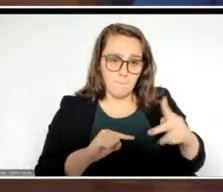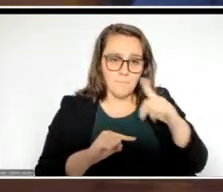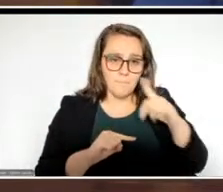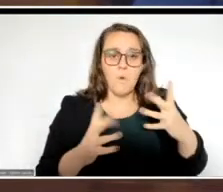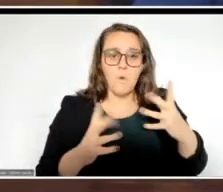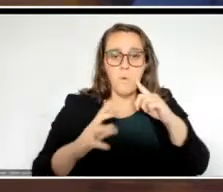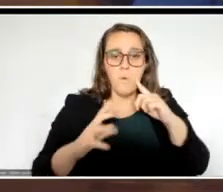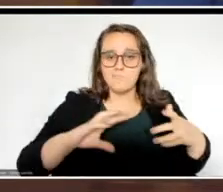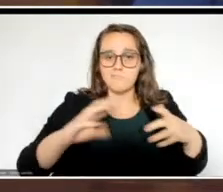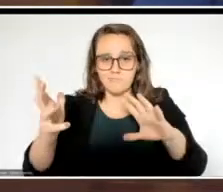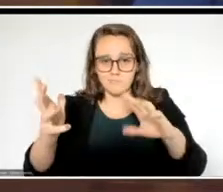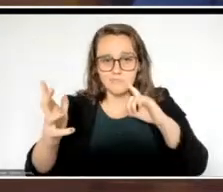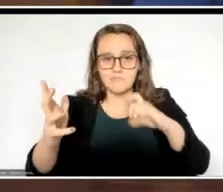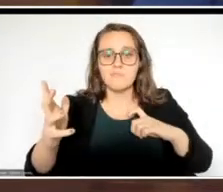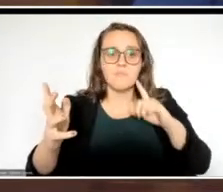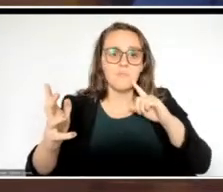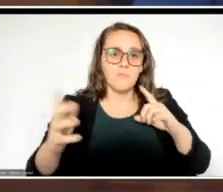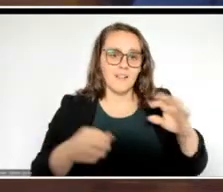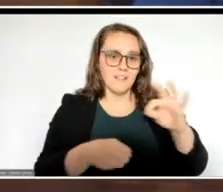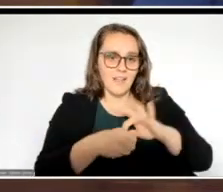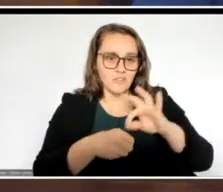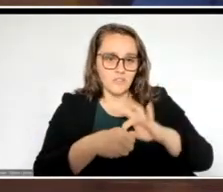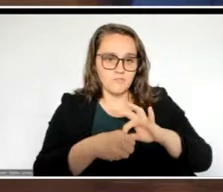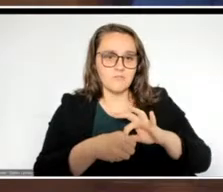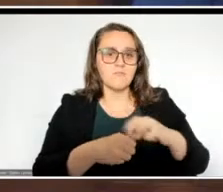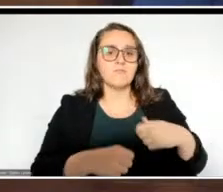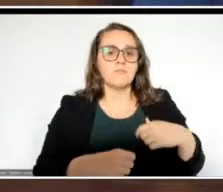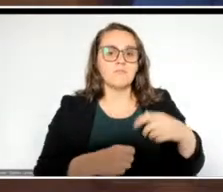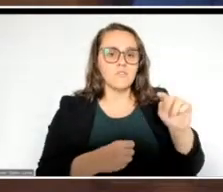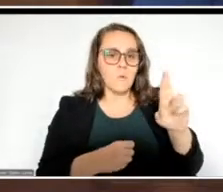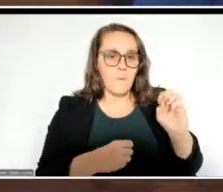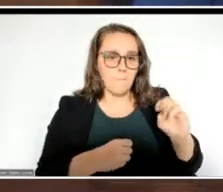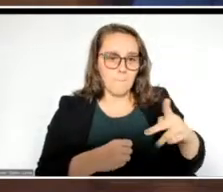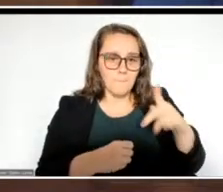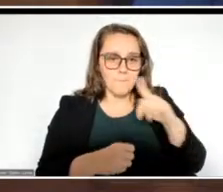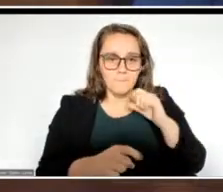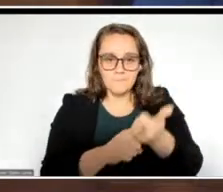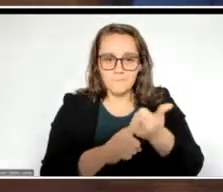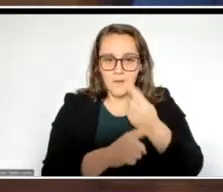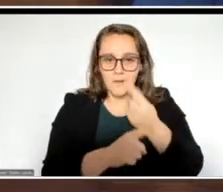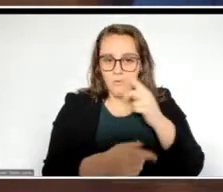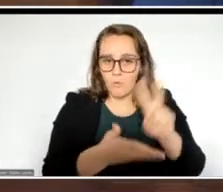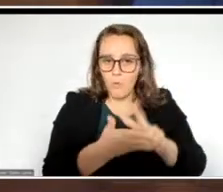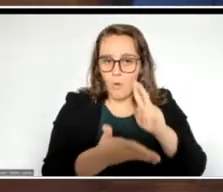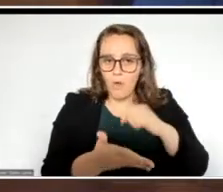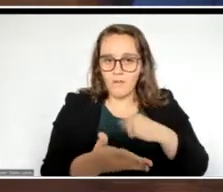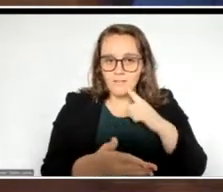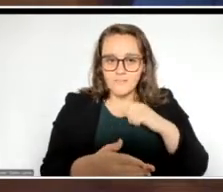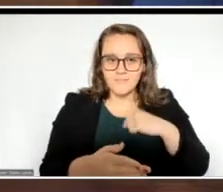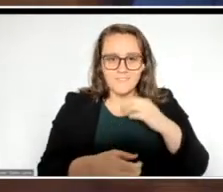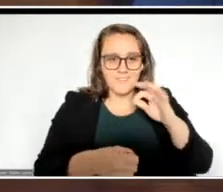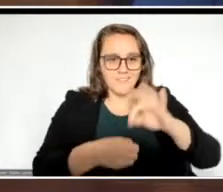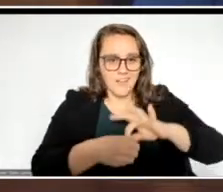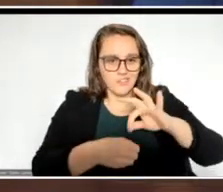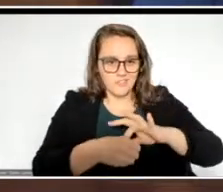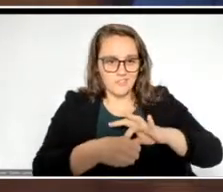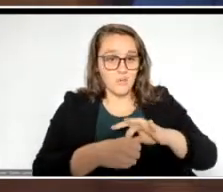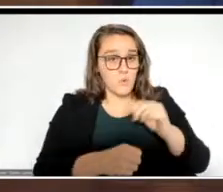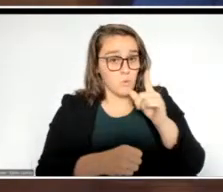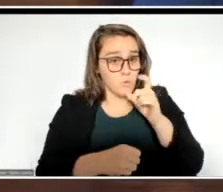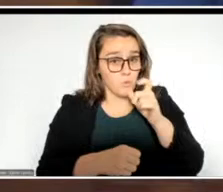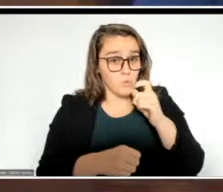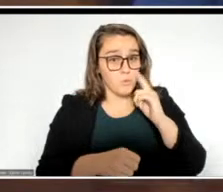his bid for re-election, as shown from the testimony of some of the president's closest allies and